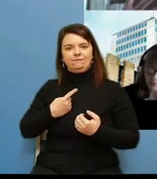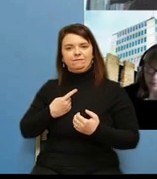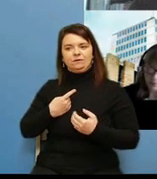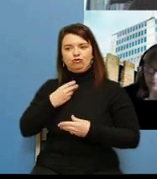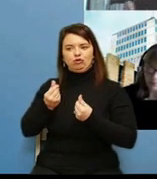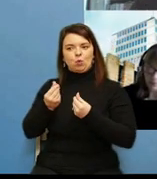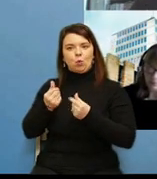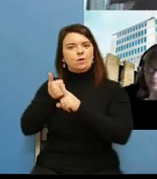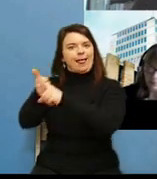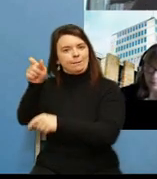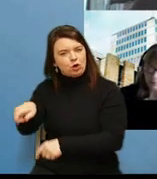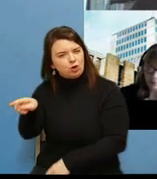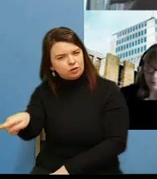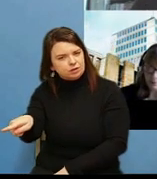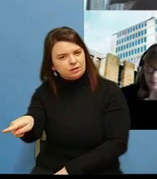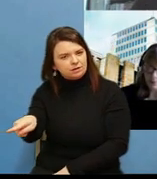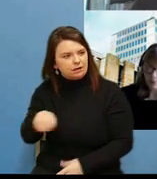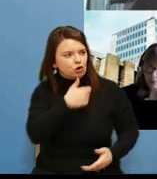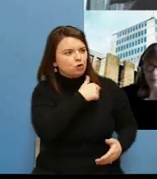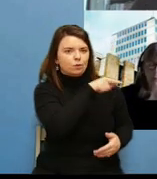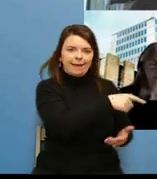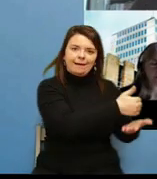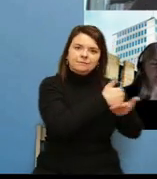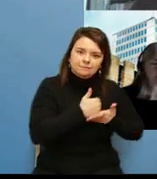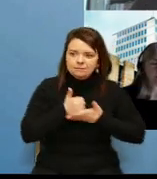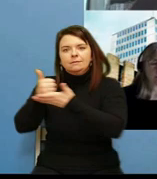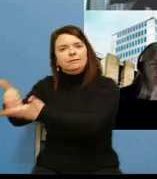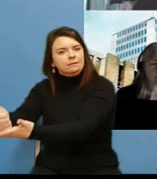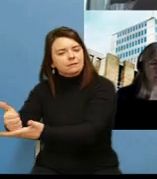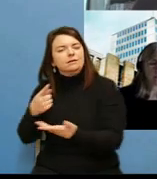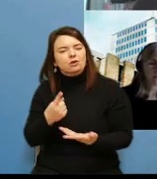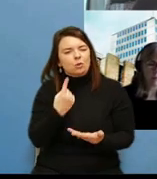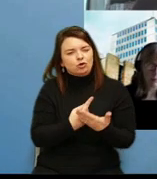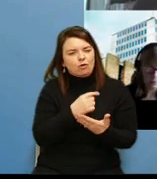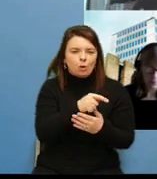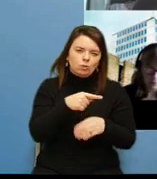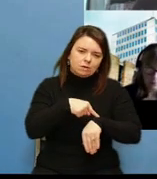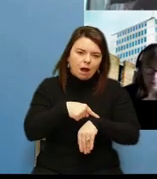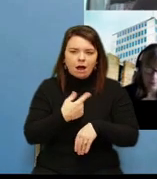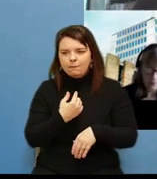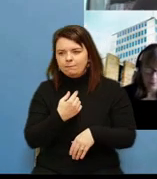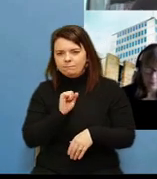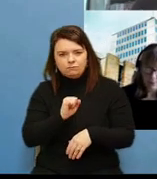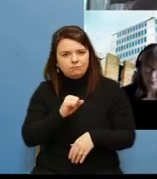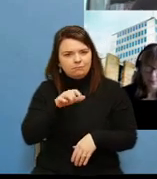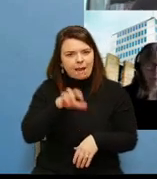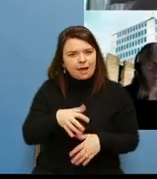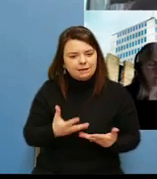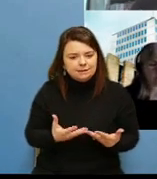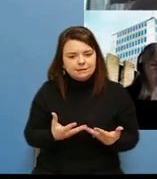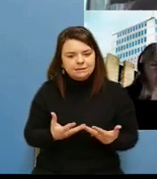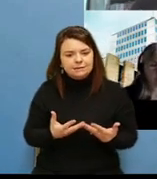resource for the person who you're trying to help at your own time and in your own place.